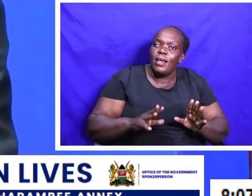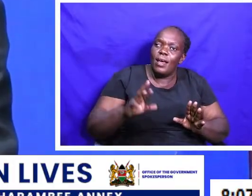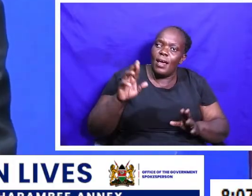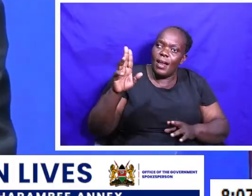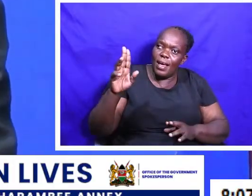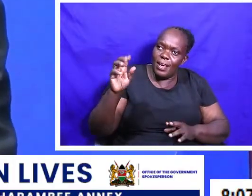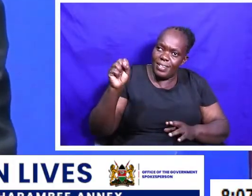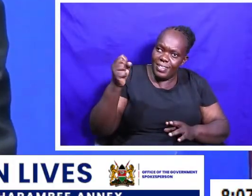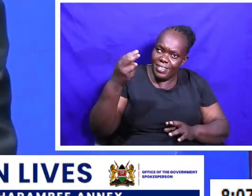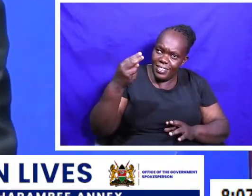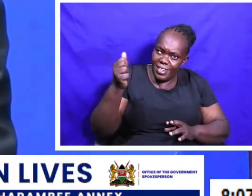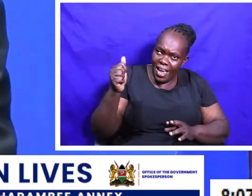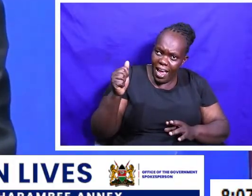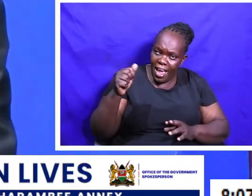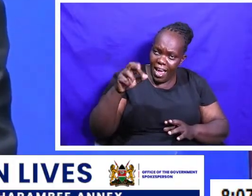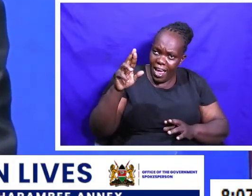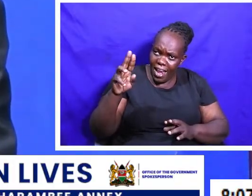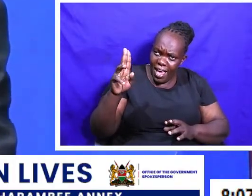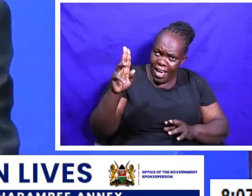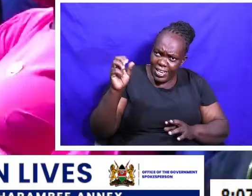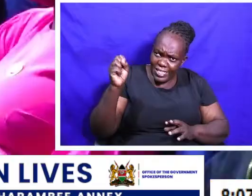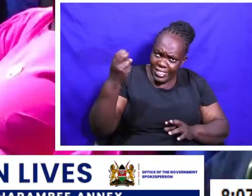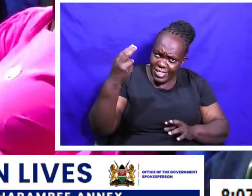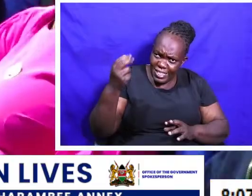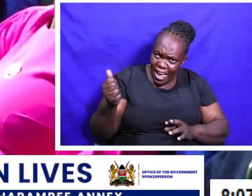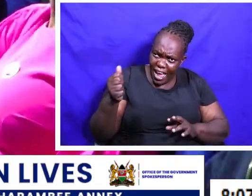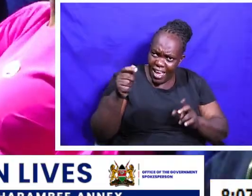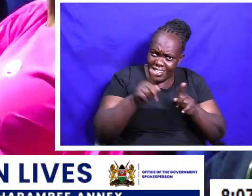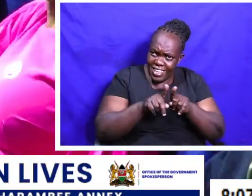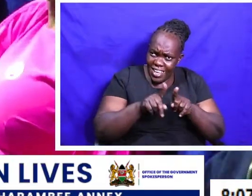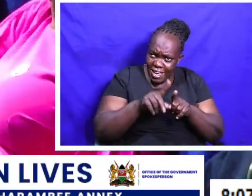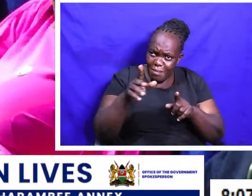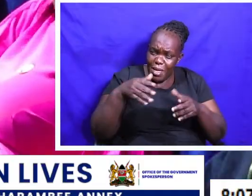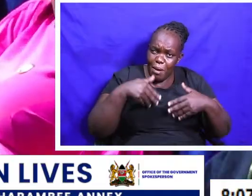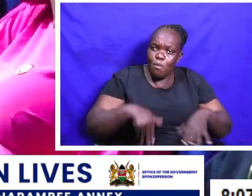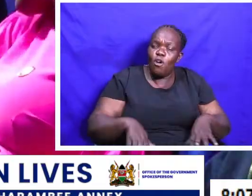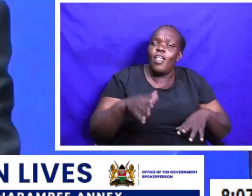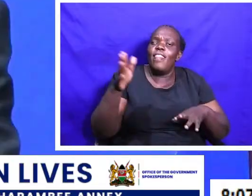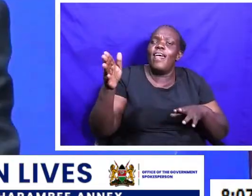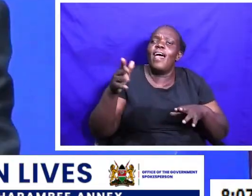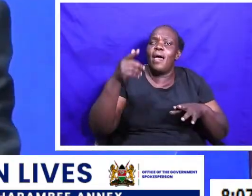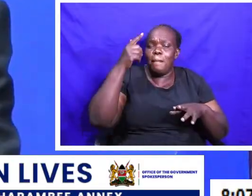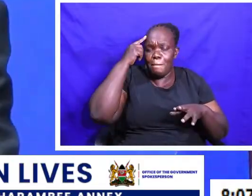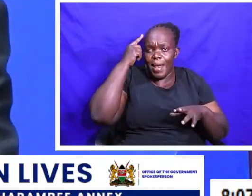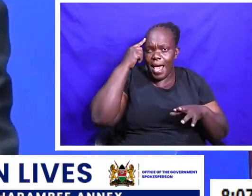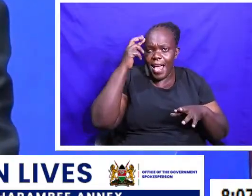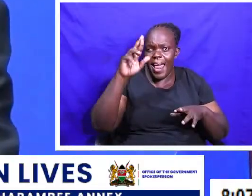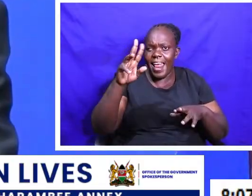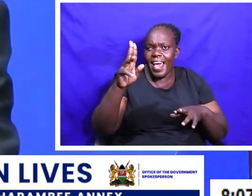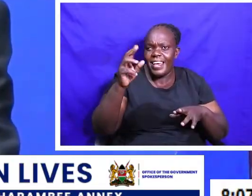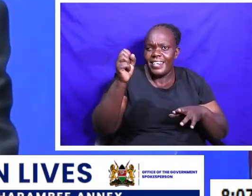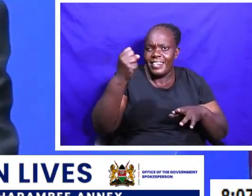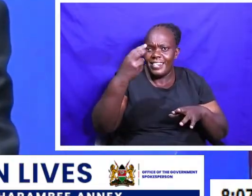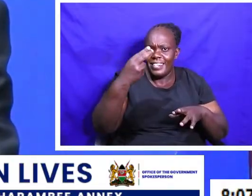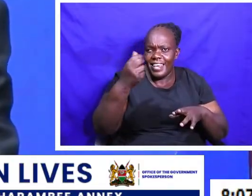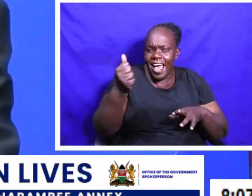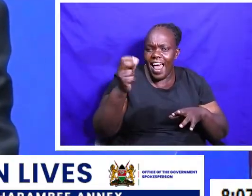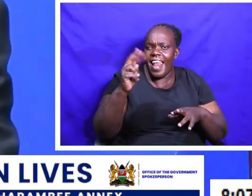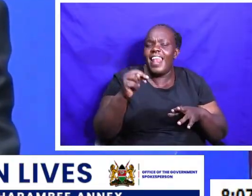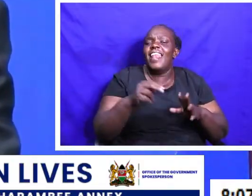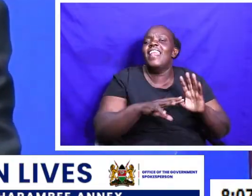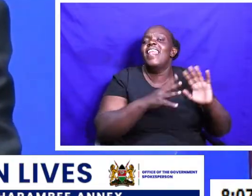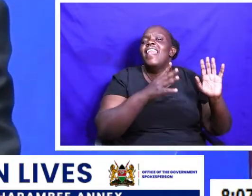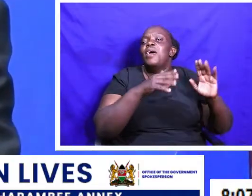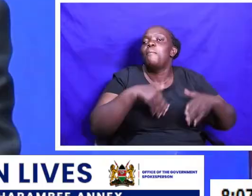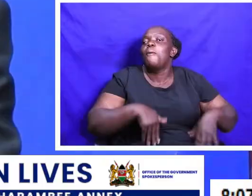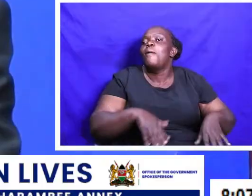in Russia. In Russia? Yeah. Kule kwa Vladimir Putin. Yeah, nilikuwa naitwa the Black Russian. Oh, the at Black some point. Russian. Makofi